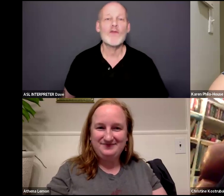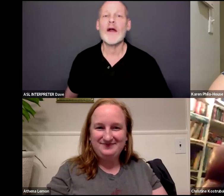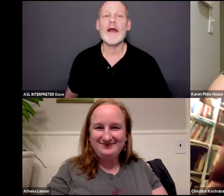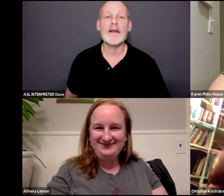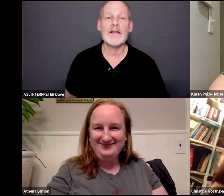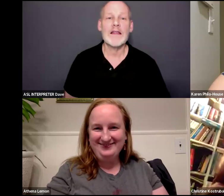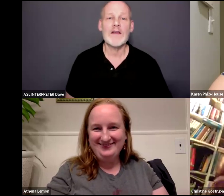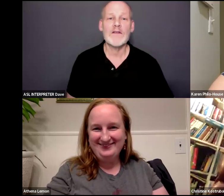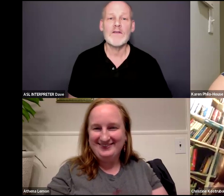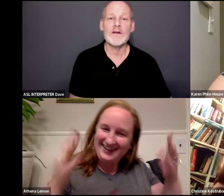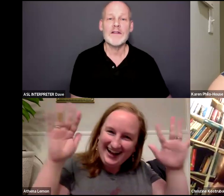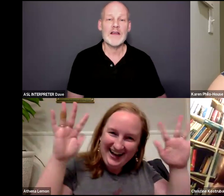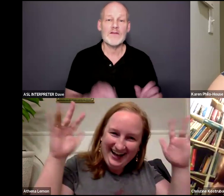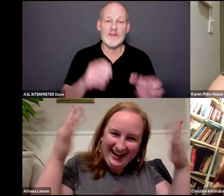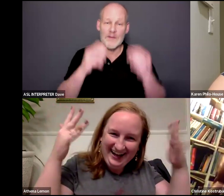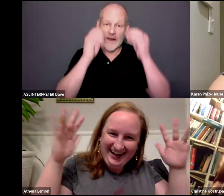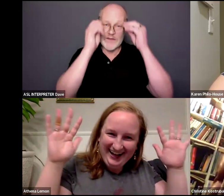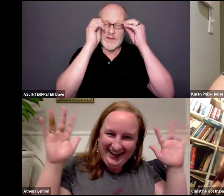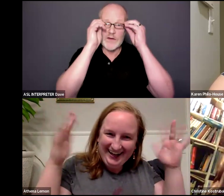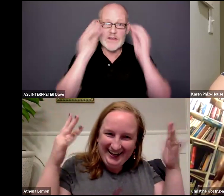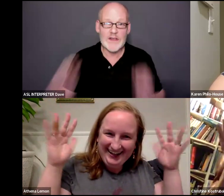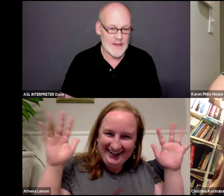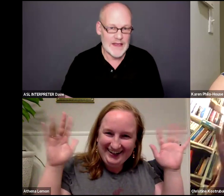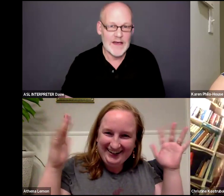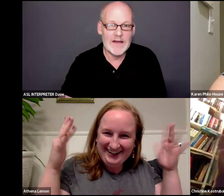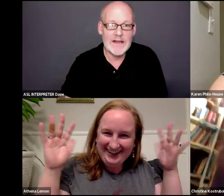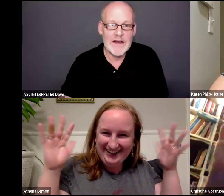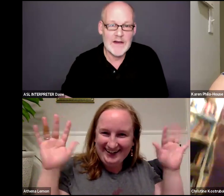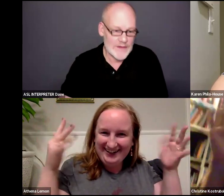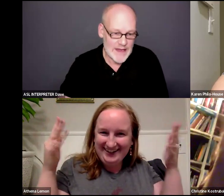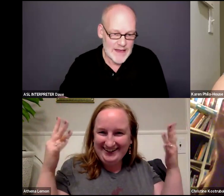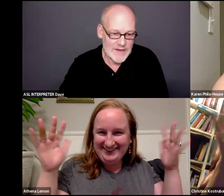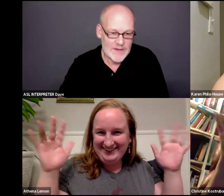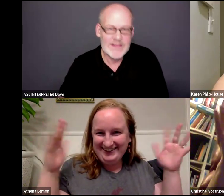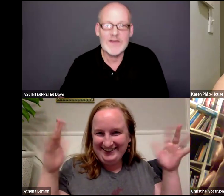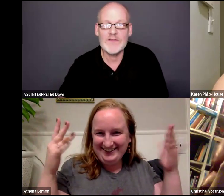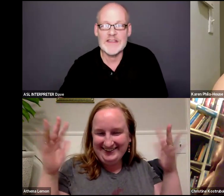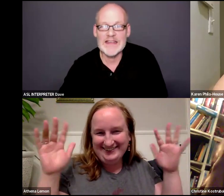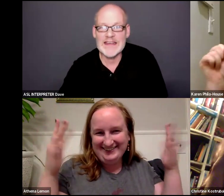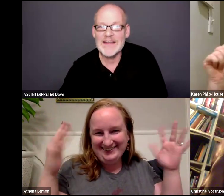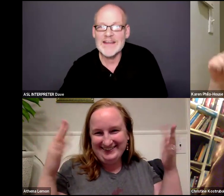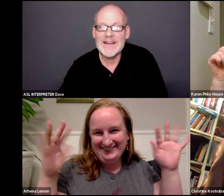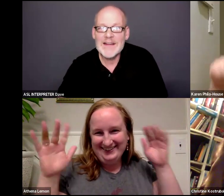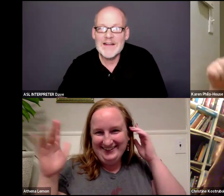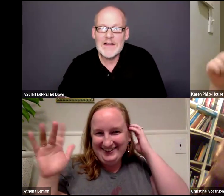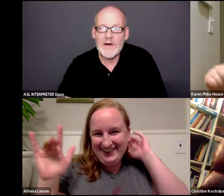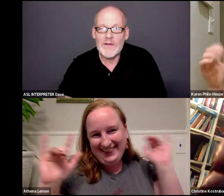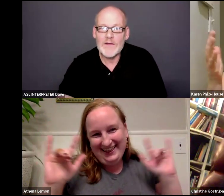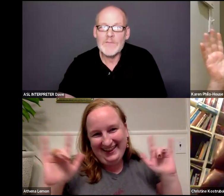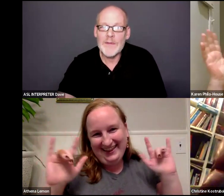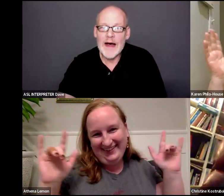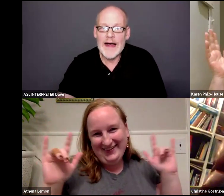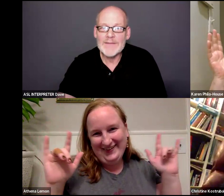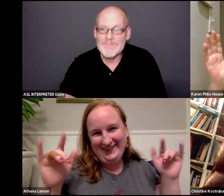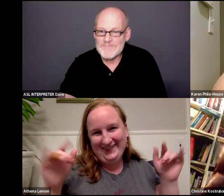okay, great. Thank you. Thank you so much. It was so good to see you, Athena. Karen out was saying, it's so good to see you, Christine. Love all